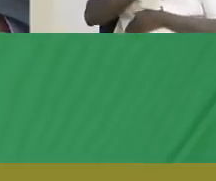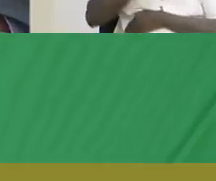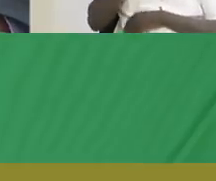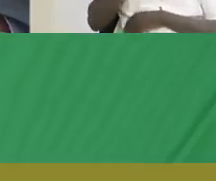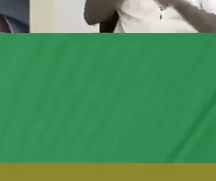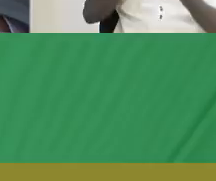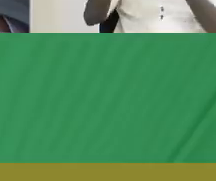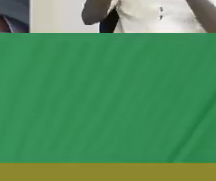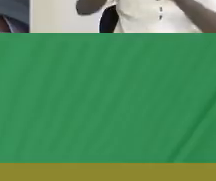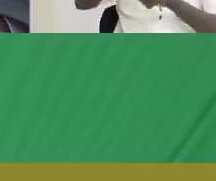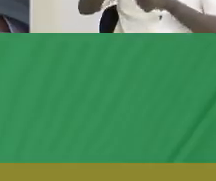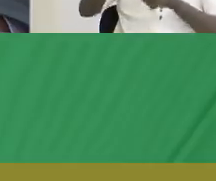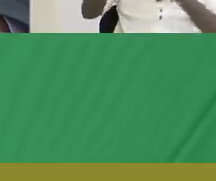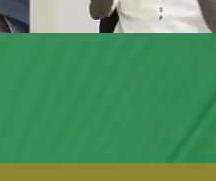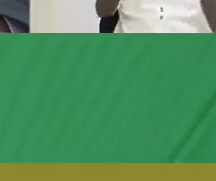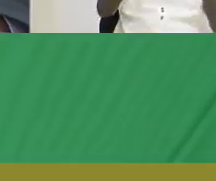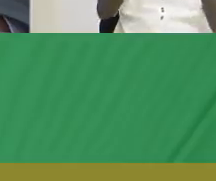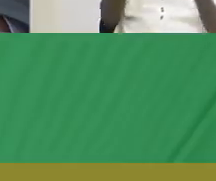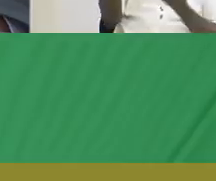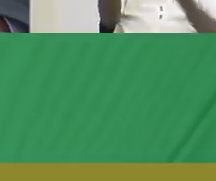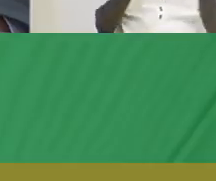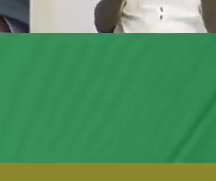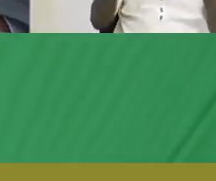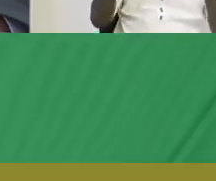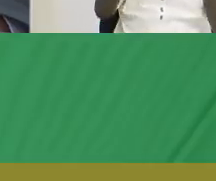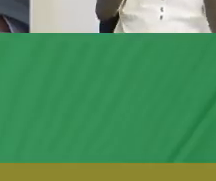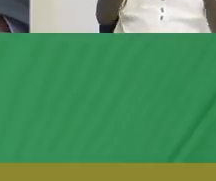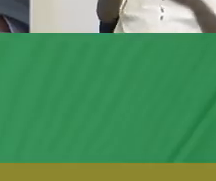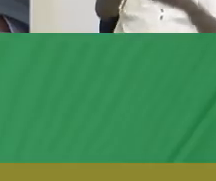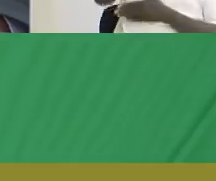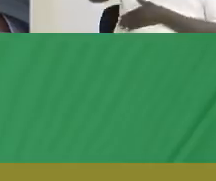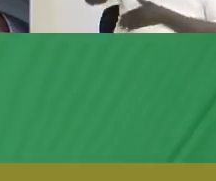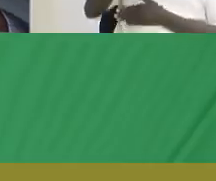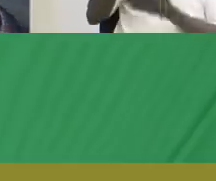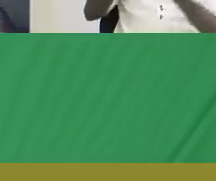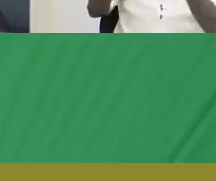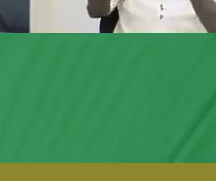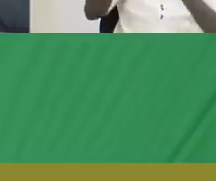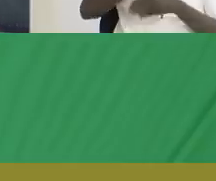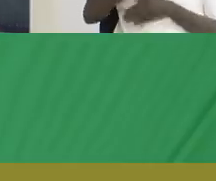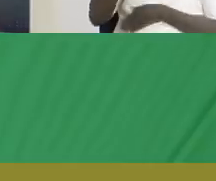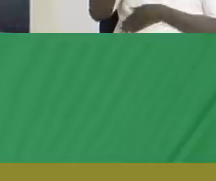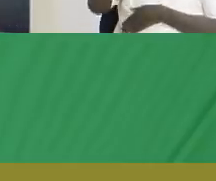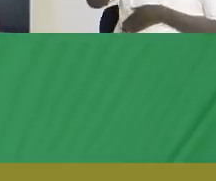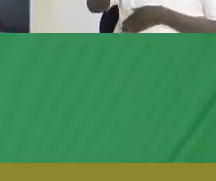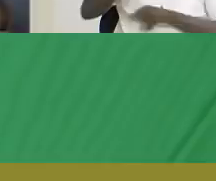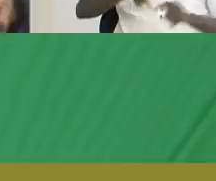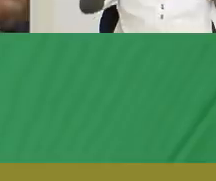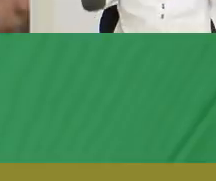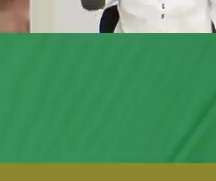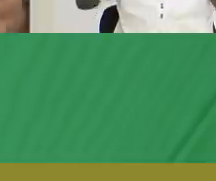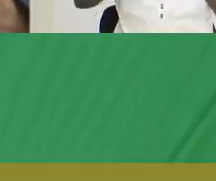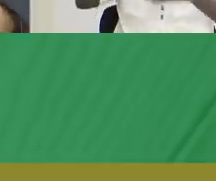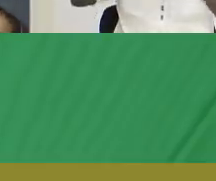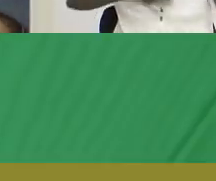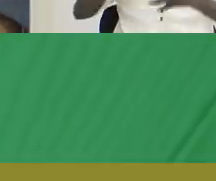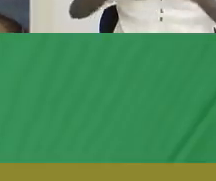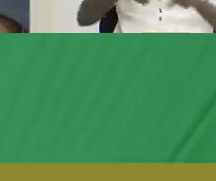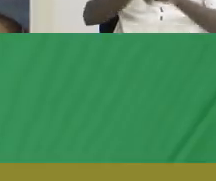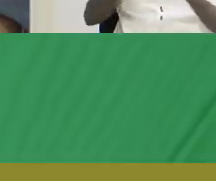key and the vehicle, which was done. But I called Jammeh and I complained and I told him that,